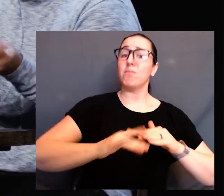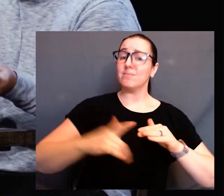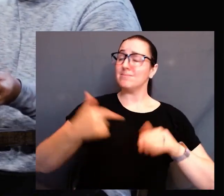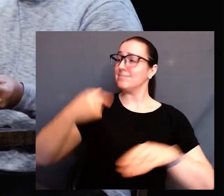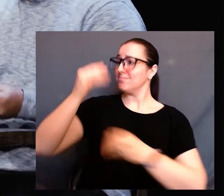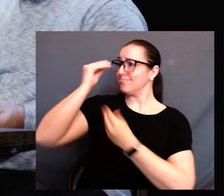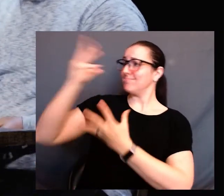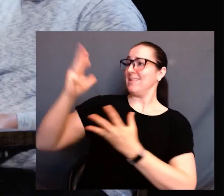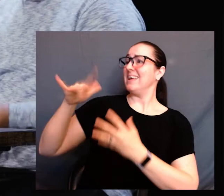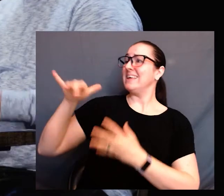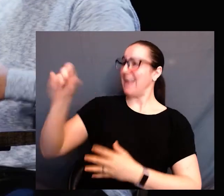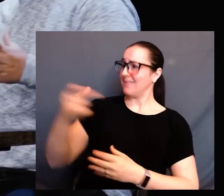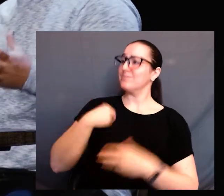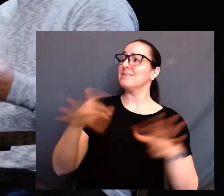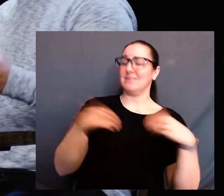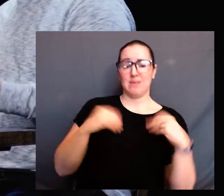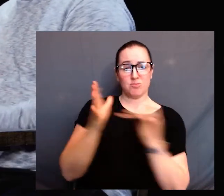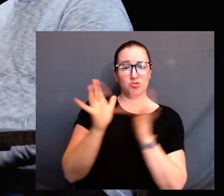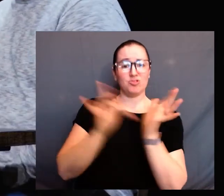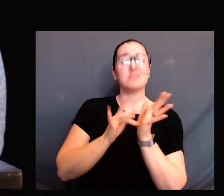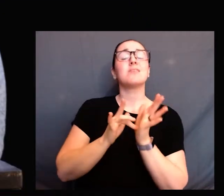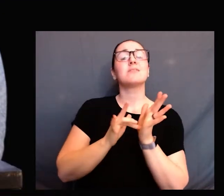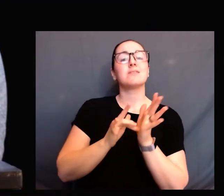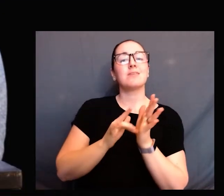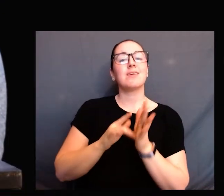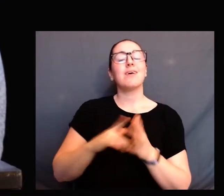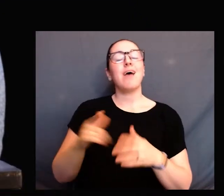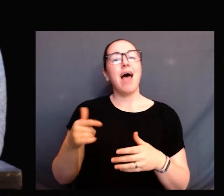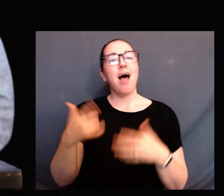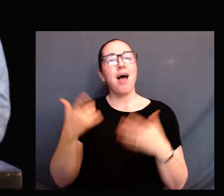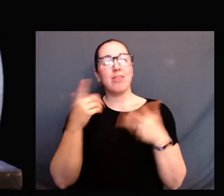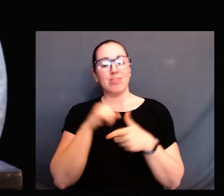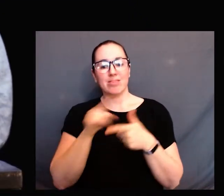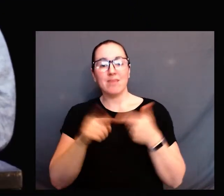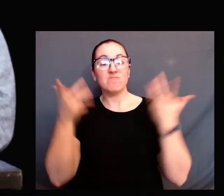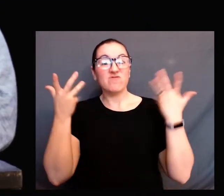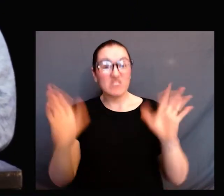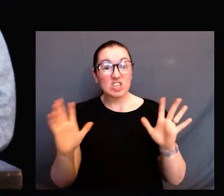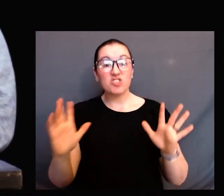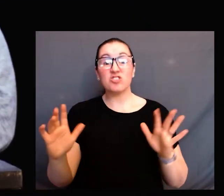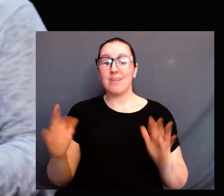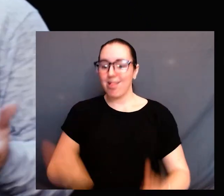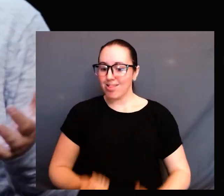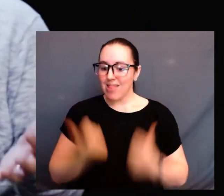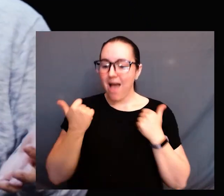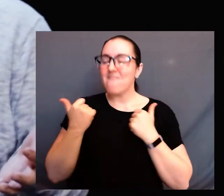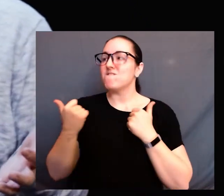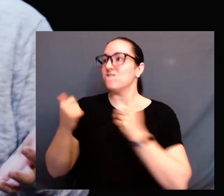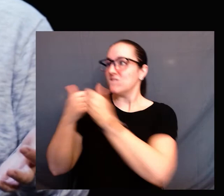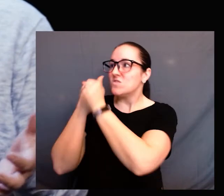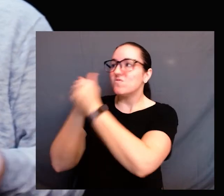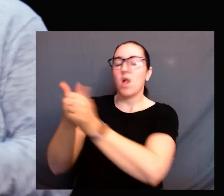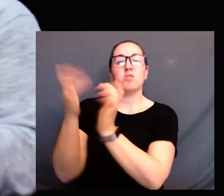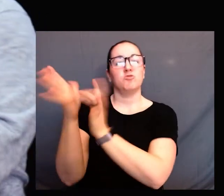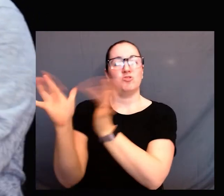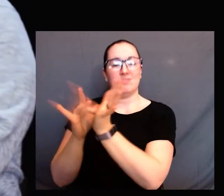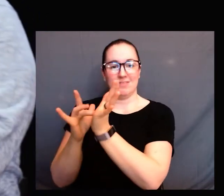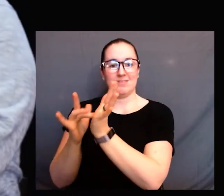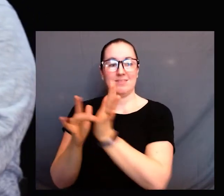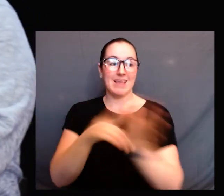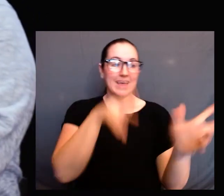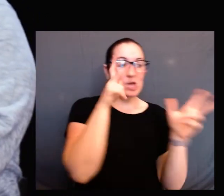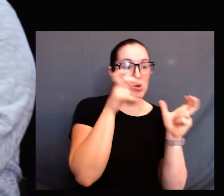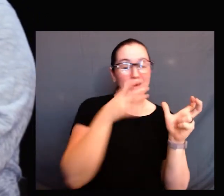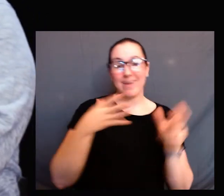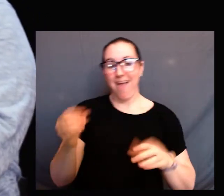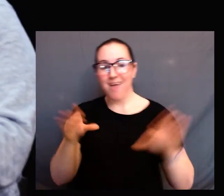of saying yes to Jesus and living out the vibrant life that looks like Jesus. It's hearing and it's